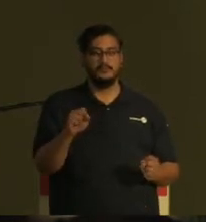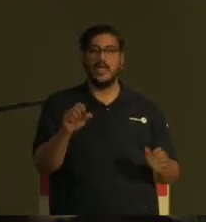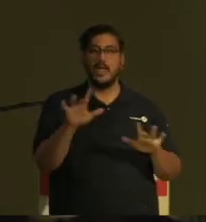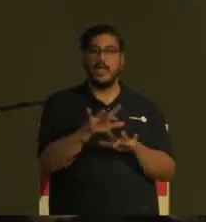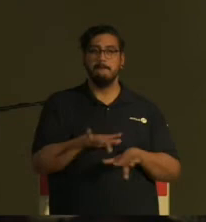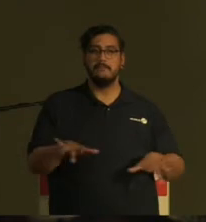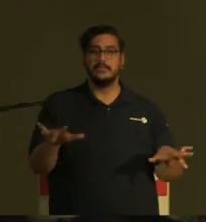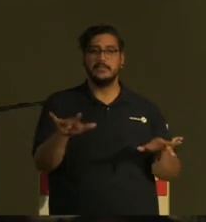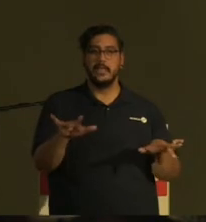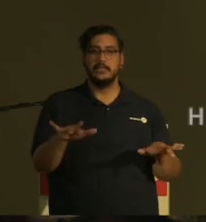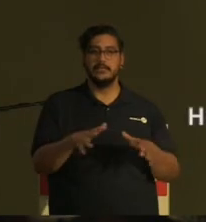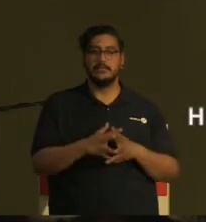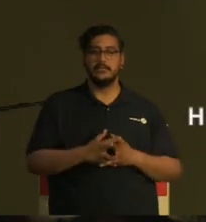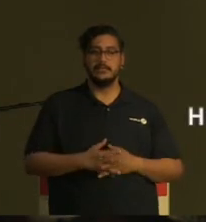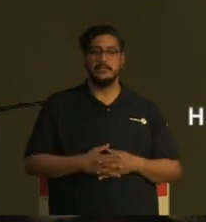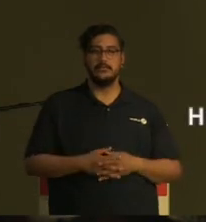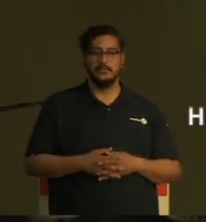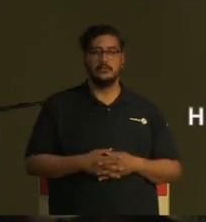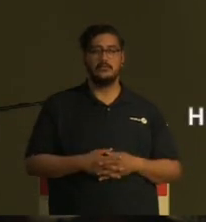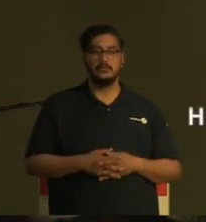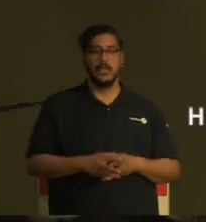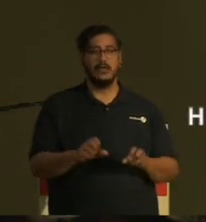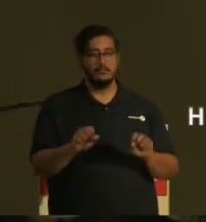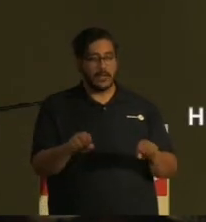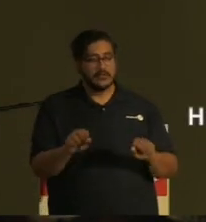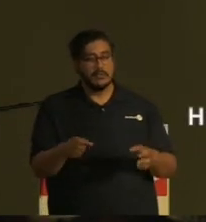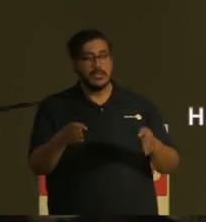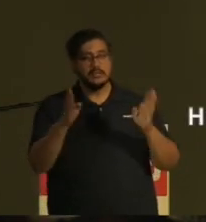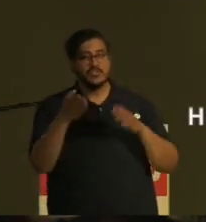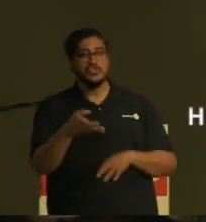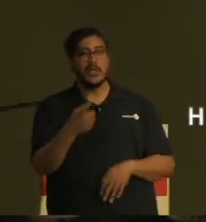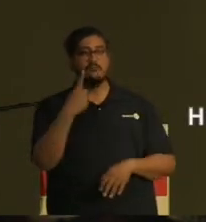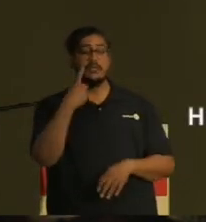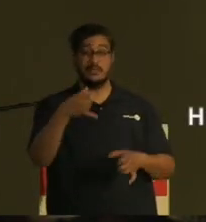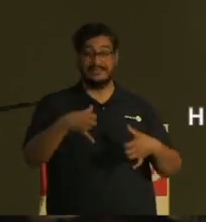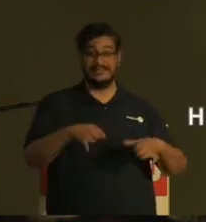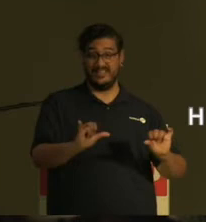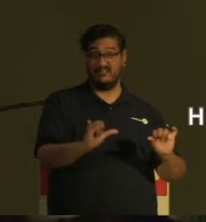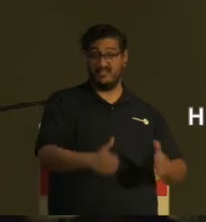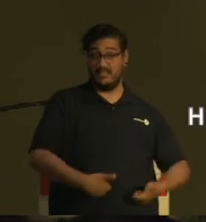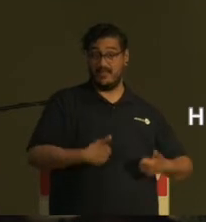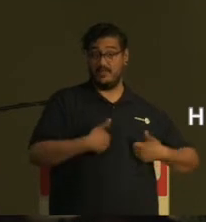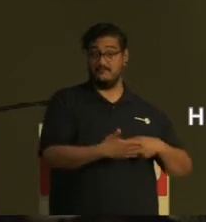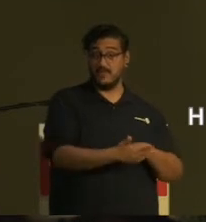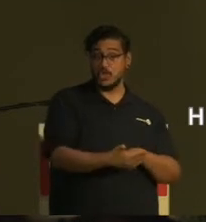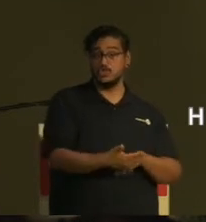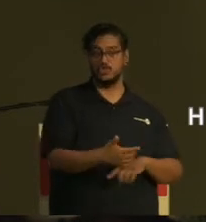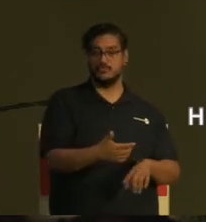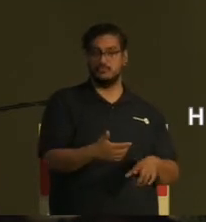emptiness. There is a possibility of attention there because there's still a fish living, but soon there will